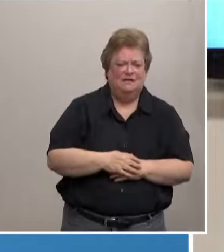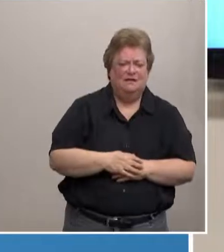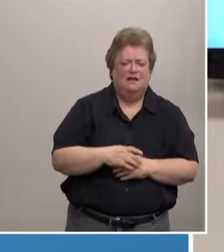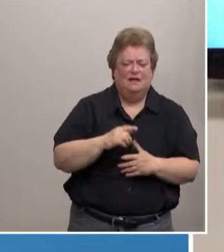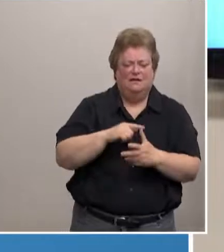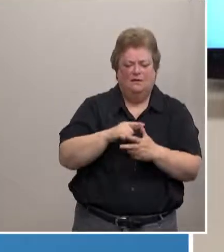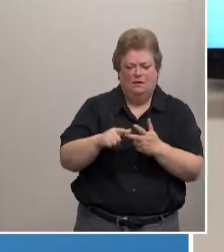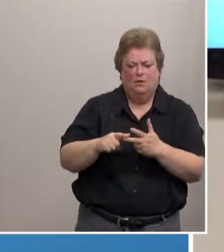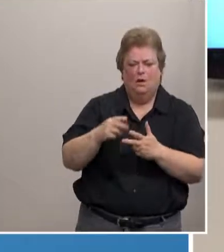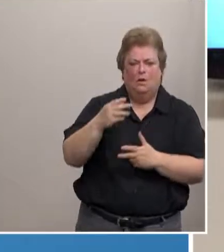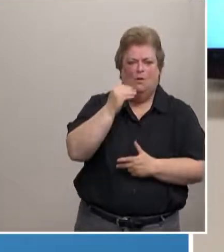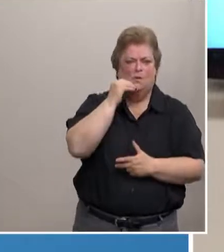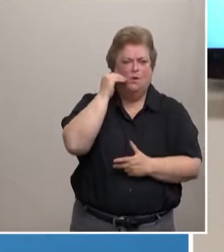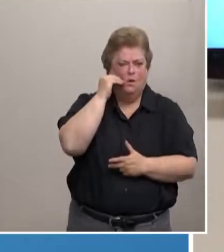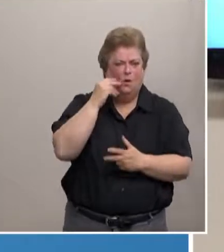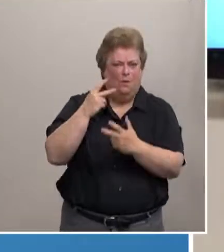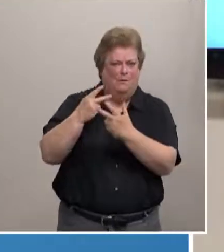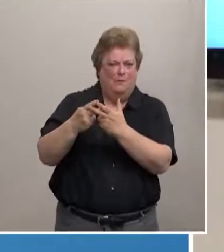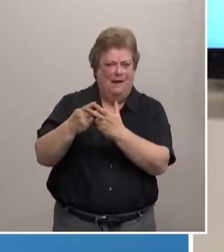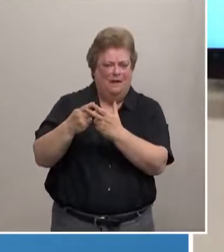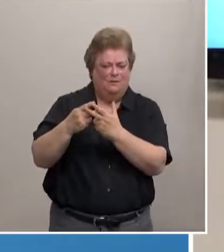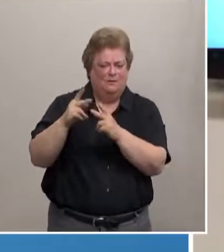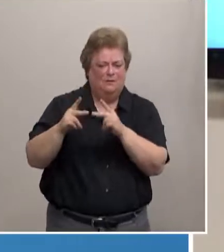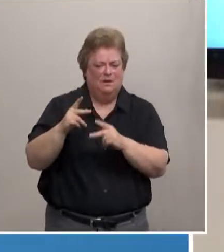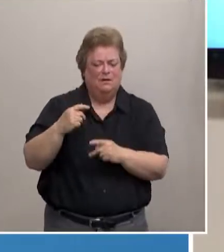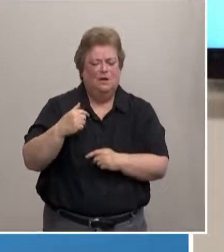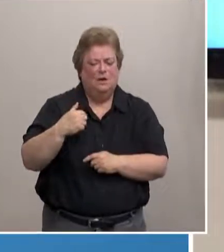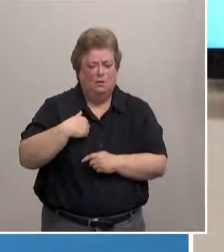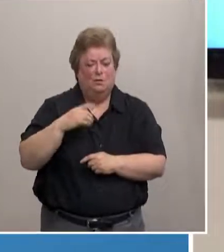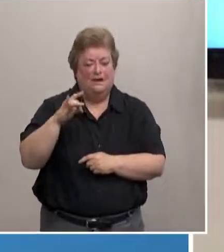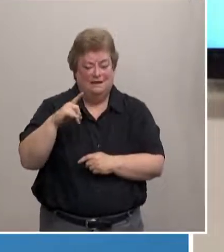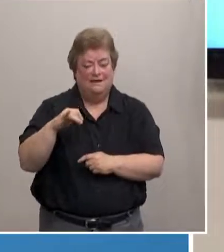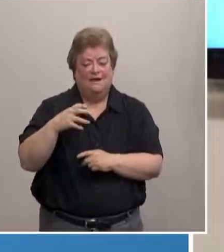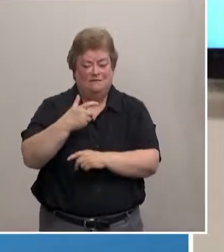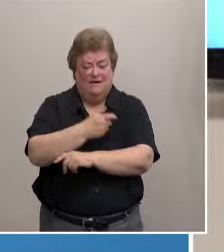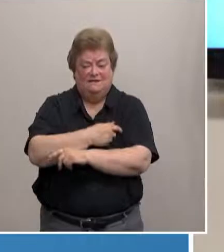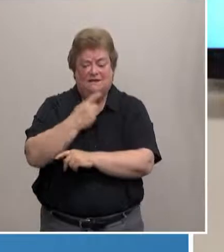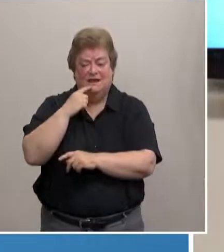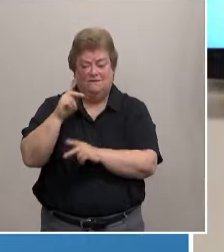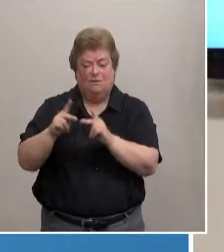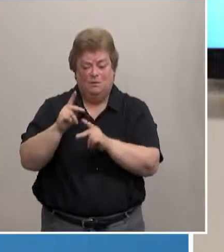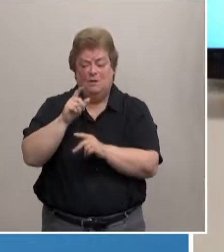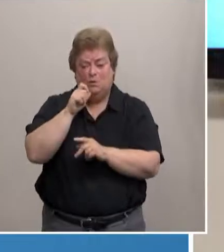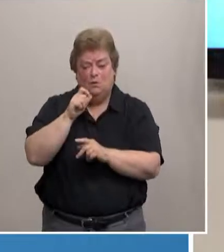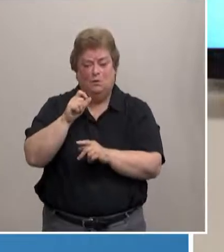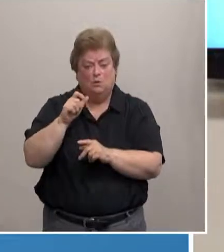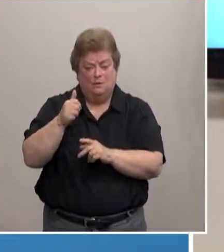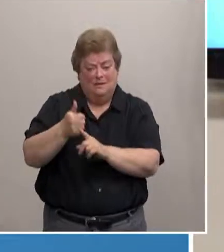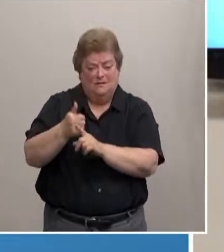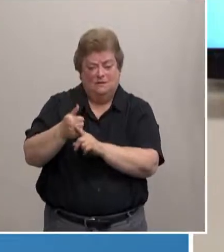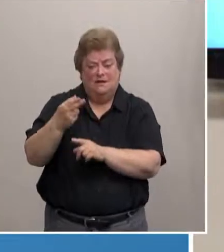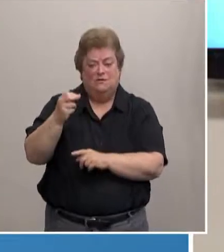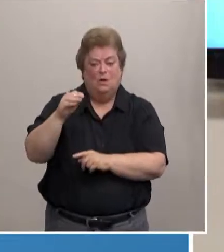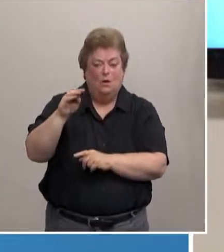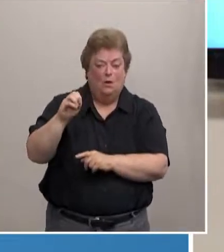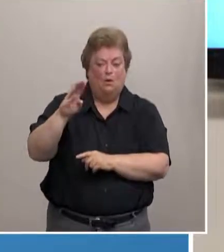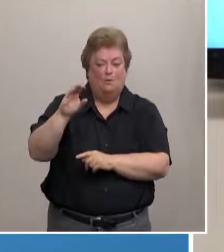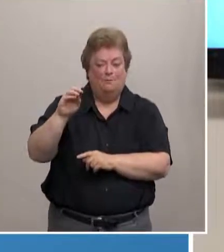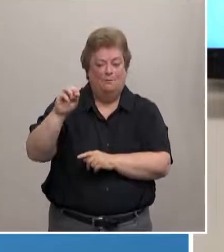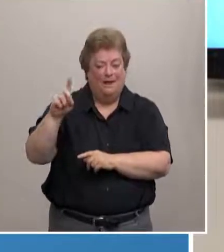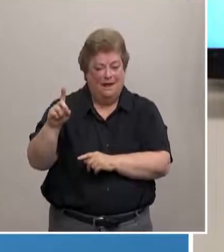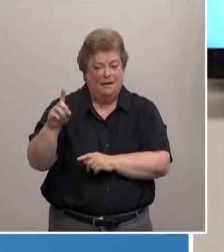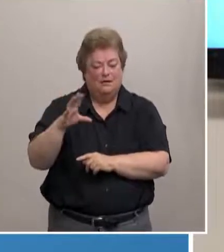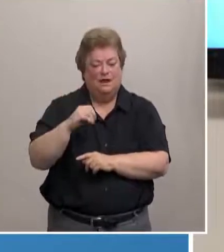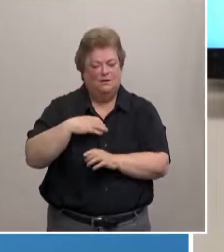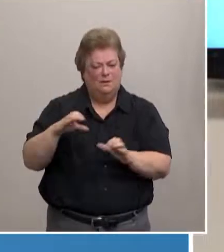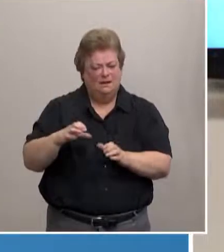homebound individuals, we vaccinated over 850 individuals in their home. And we had done a lot of